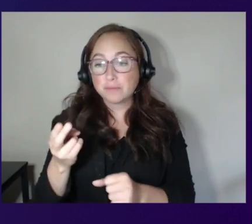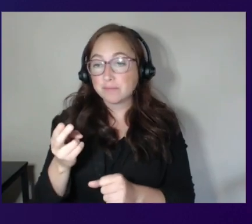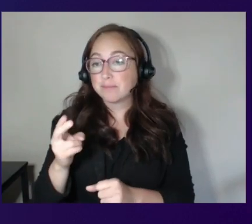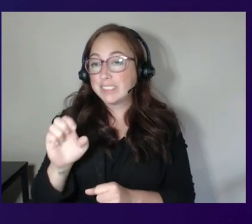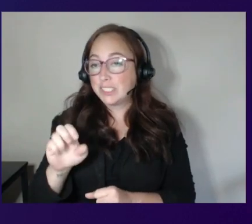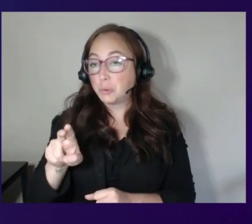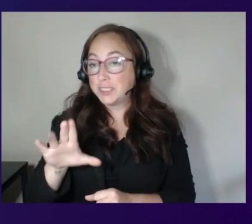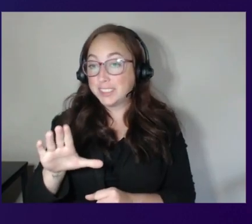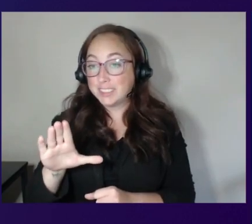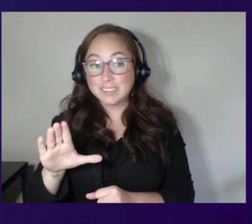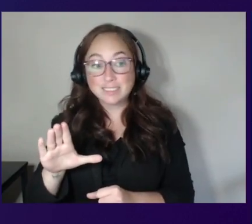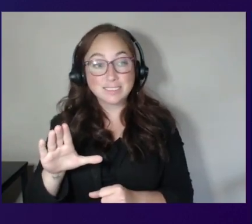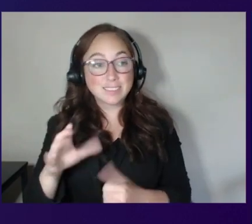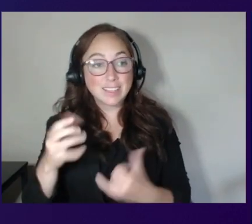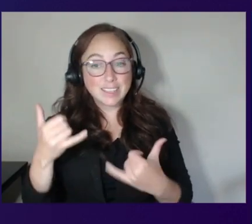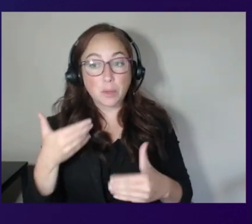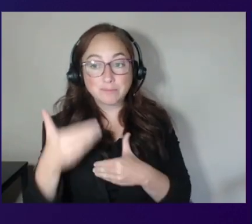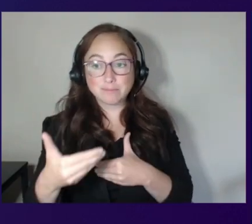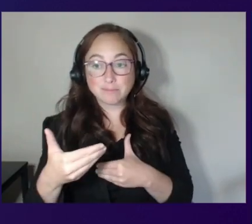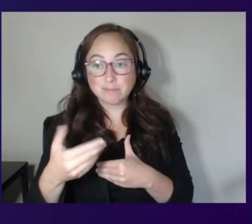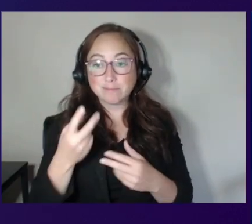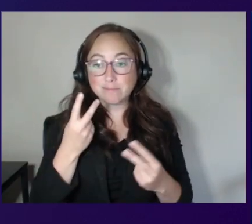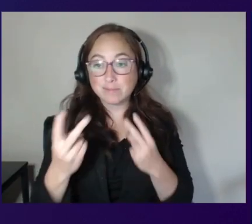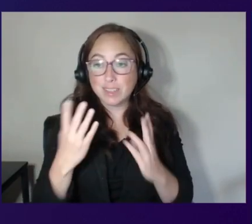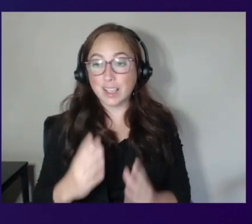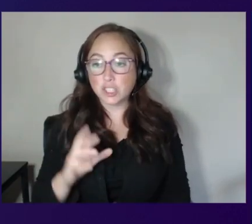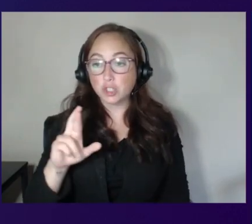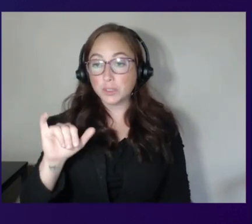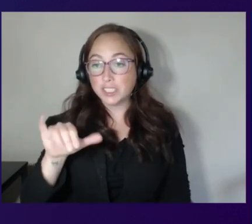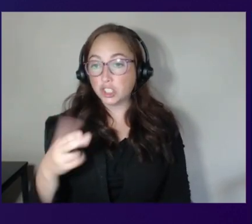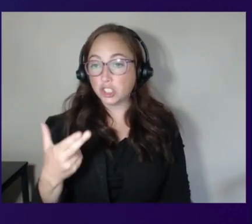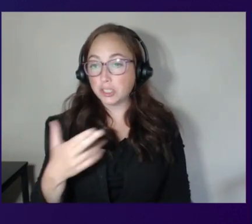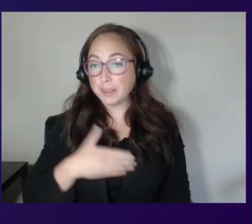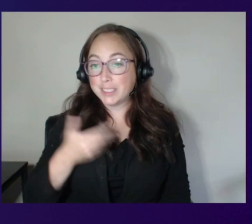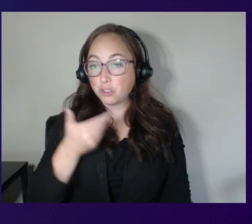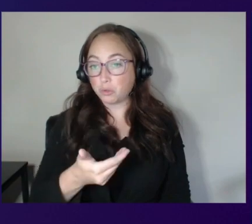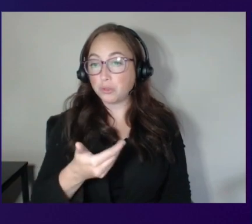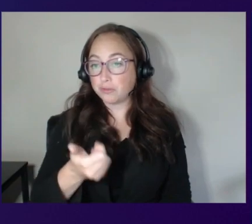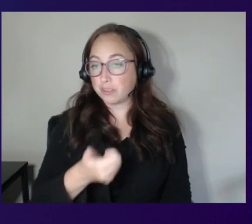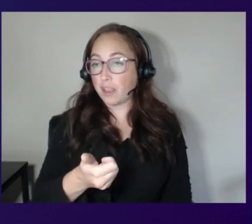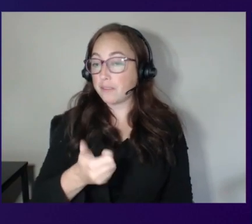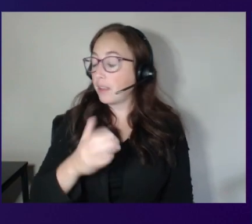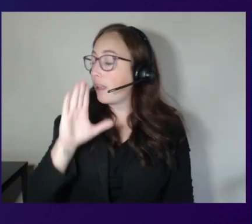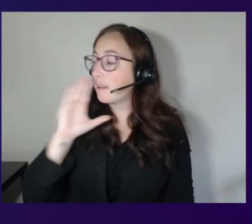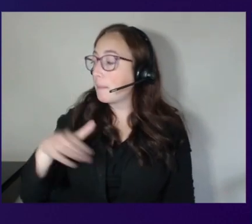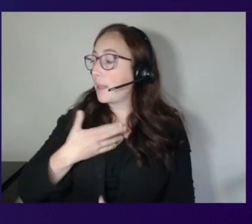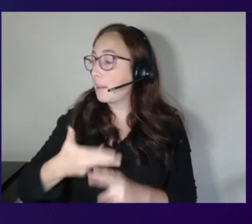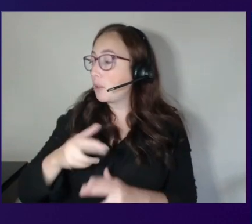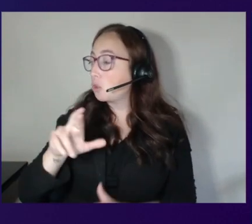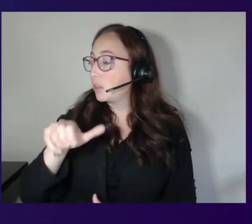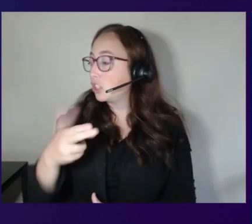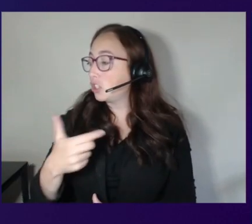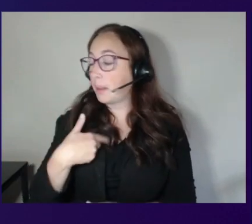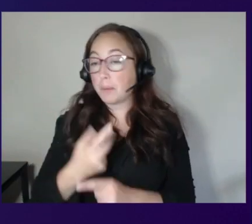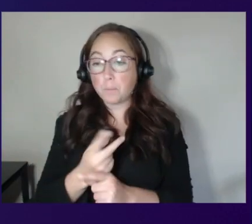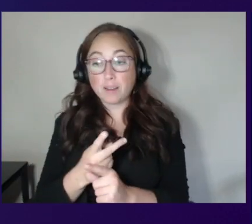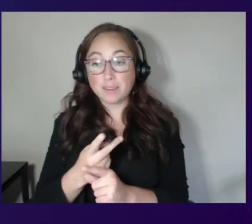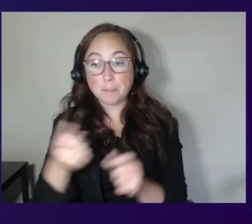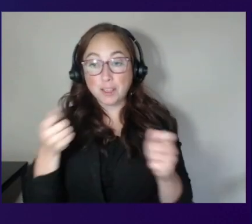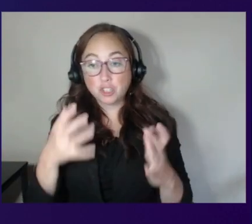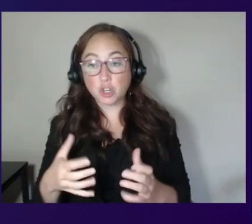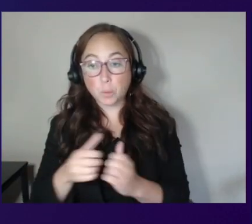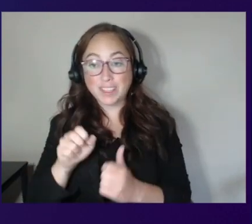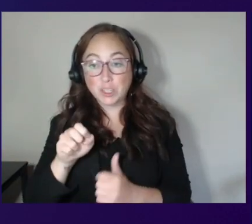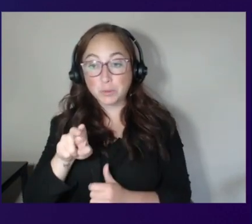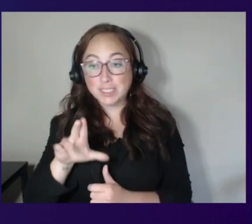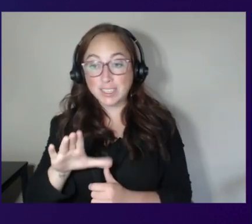our next guest, Rich. Rich, please introduce yourself. Hey everybody, my name is Rich Burkett. I'm a product manager with the End User Computing team. I joined